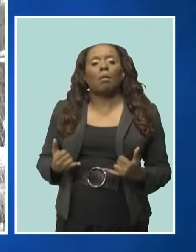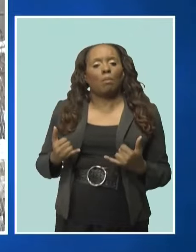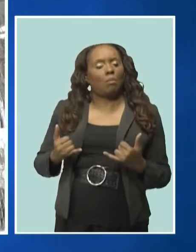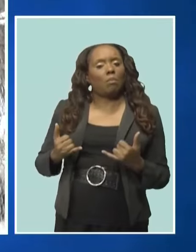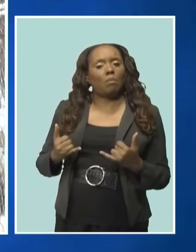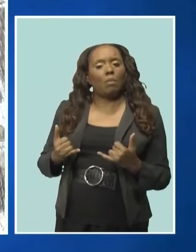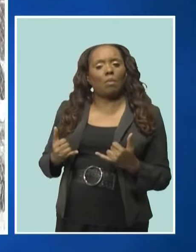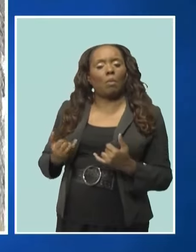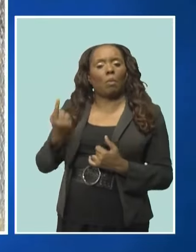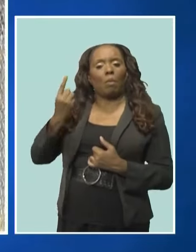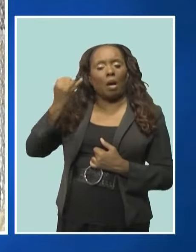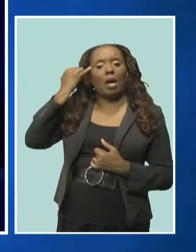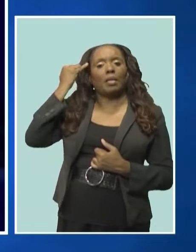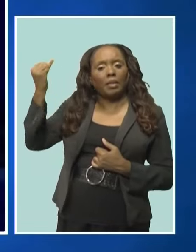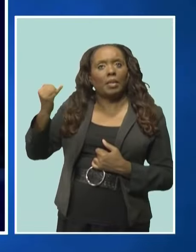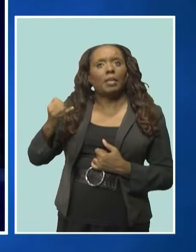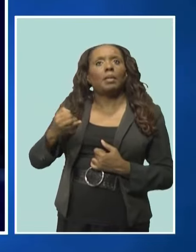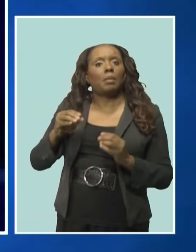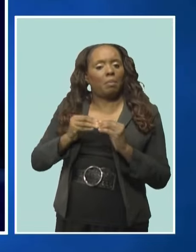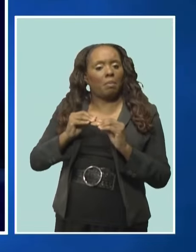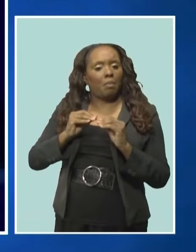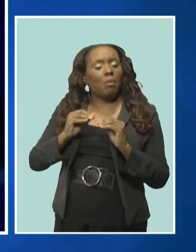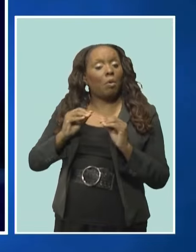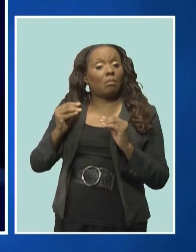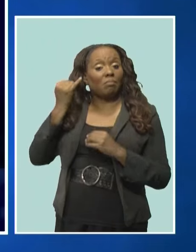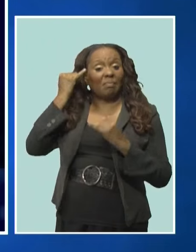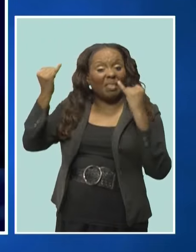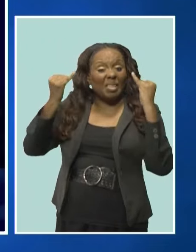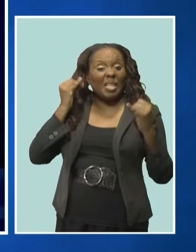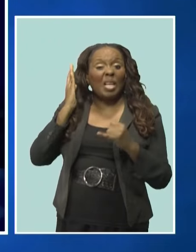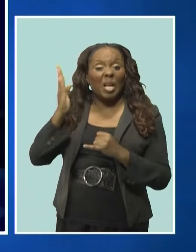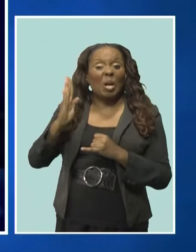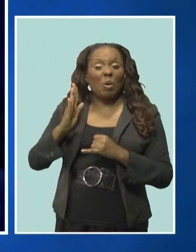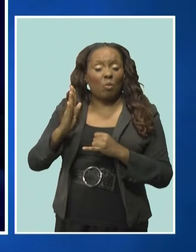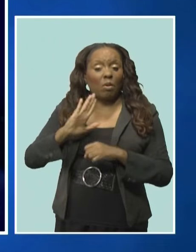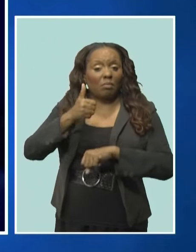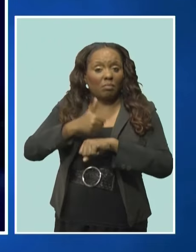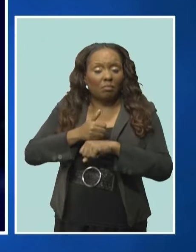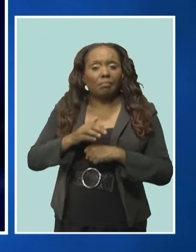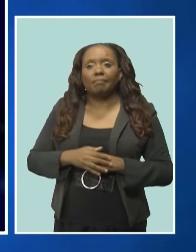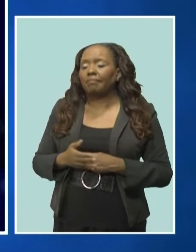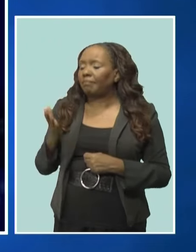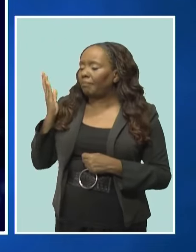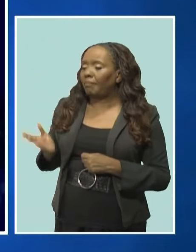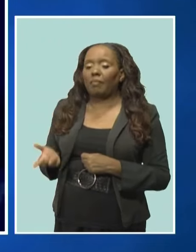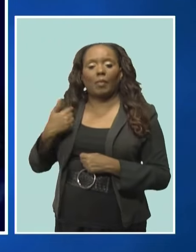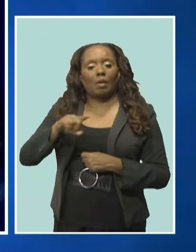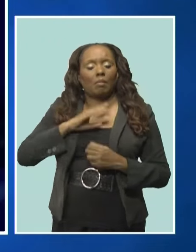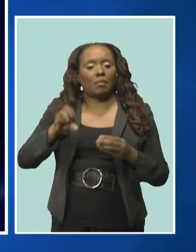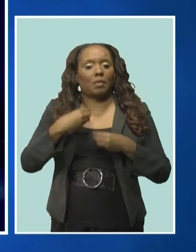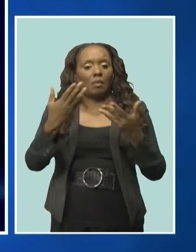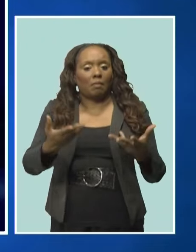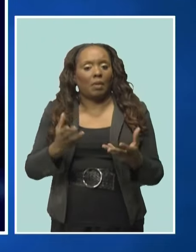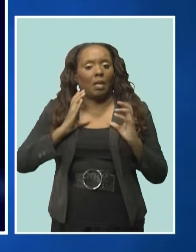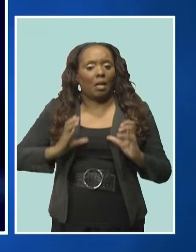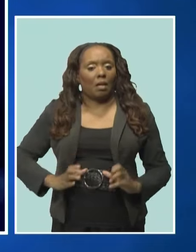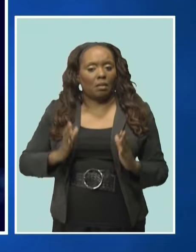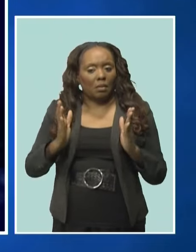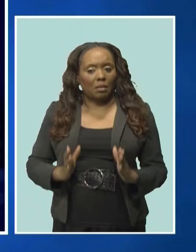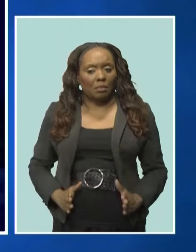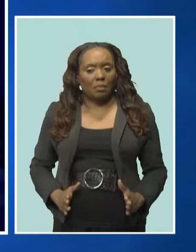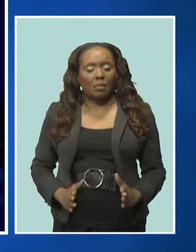focused innovations. Over the last few years, we introduced features such as our claims portal, providing clients with the ability to file